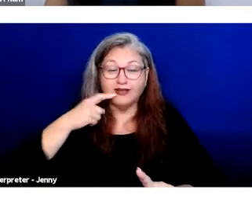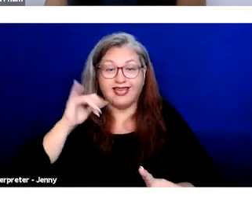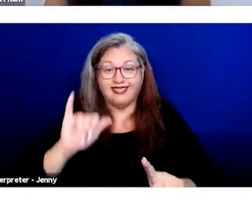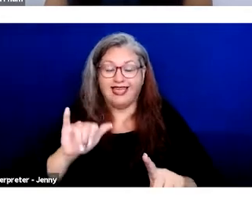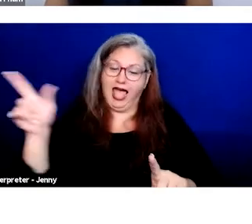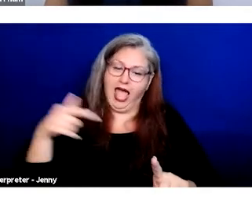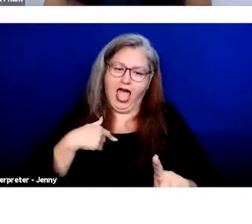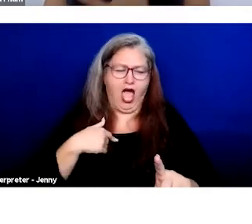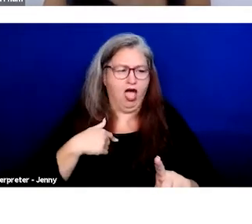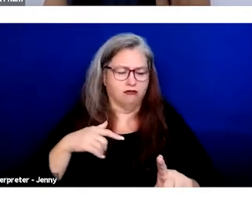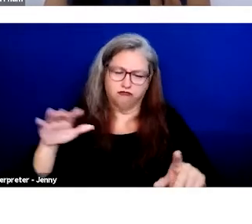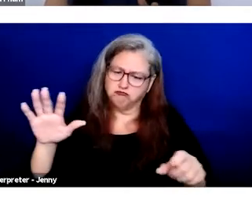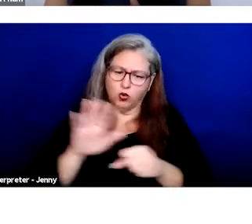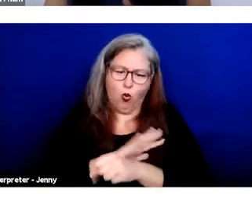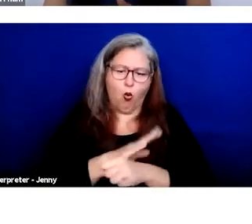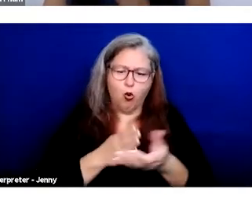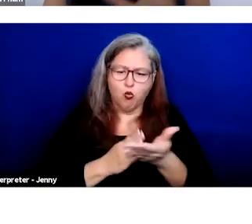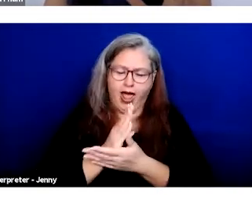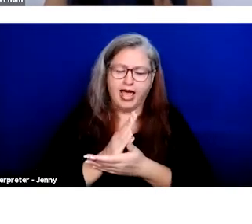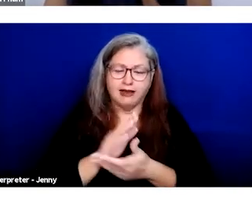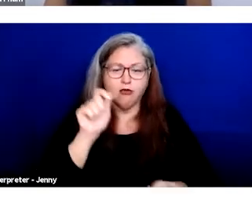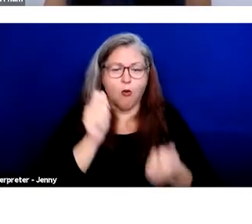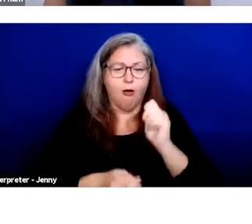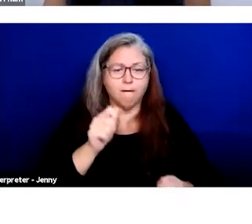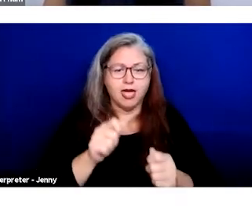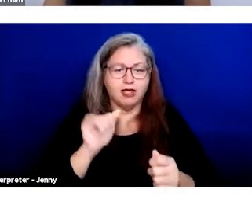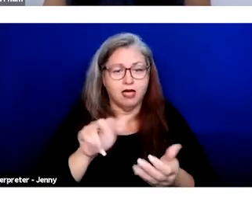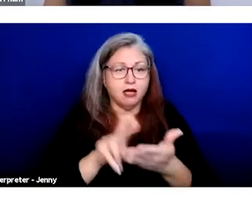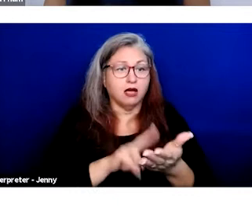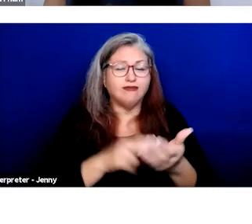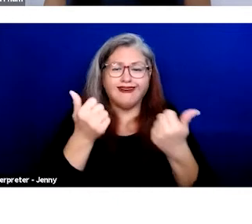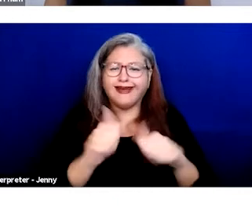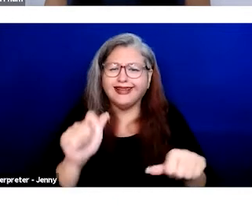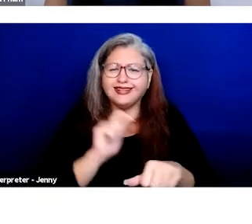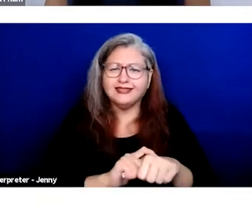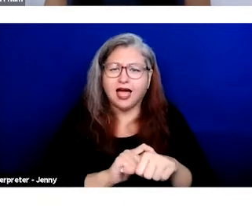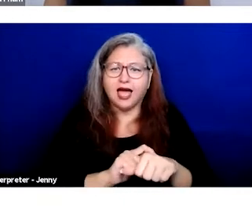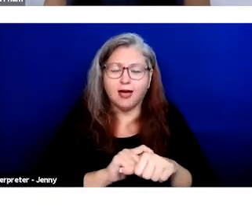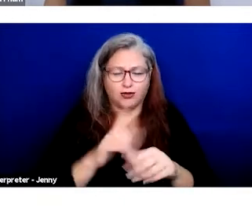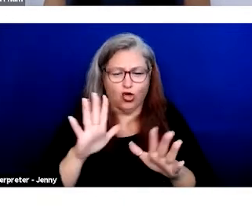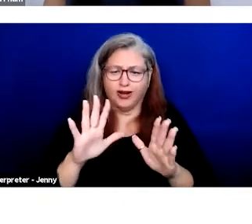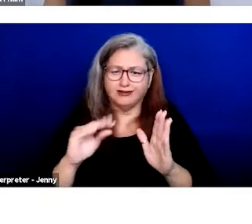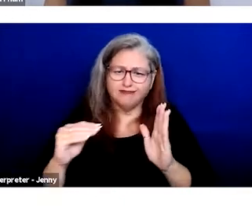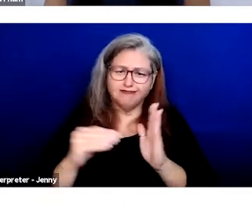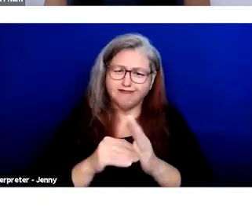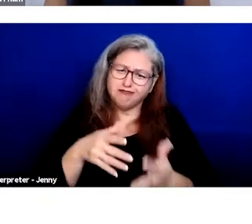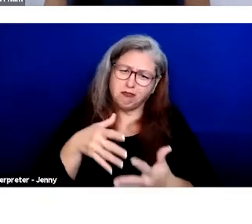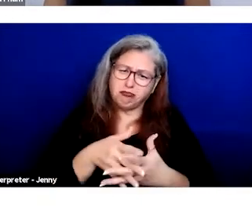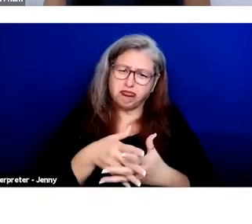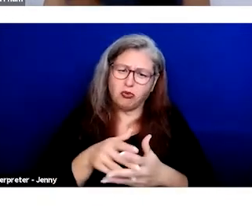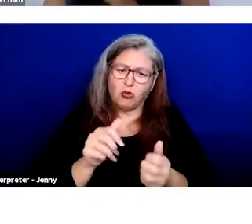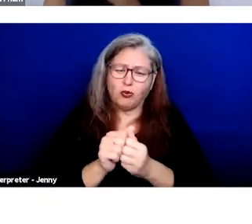right to amend any part of the contract at any time, is enshrined in standard